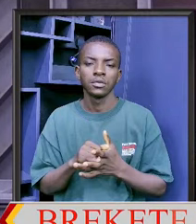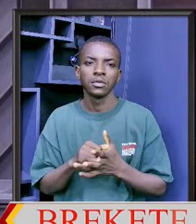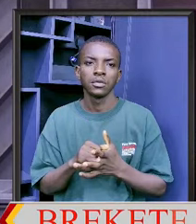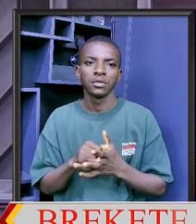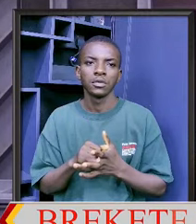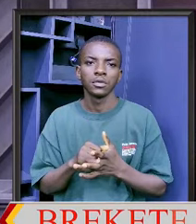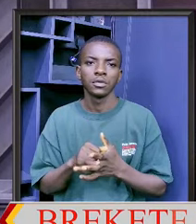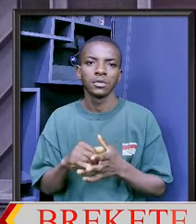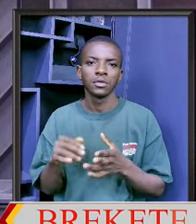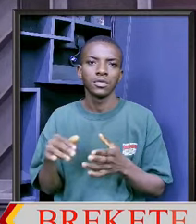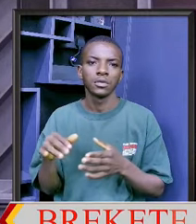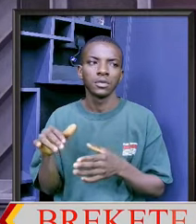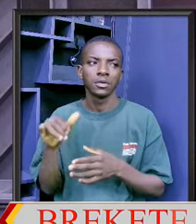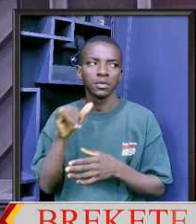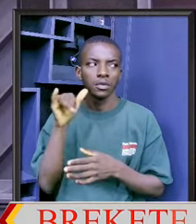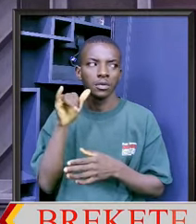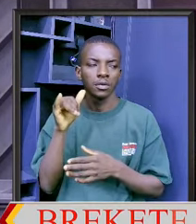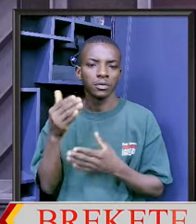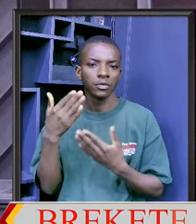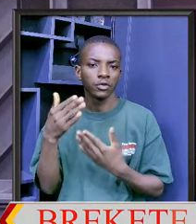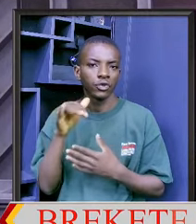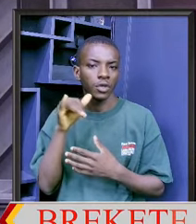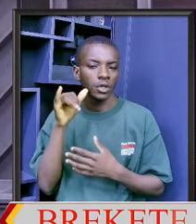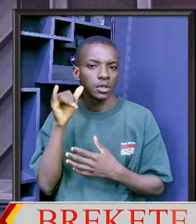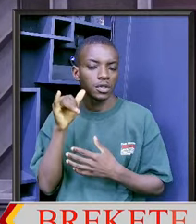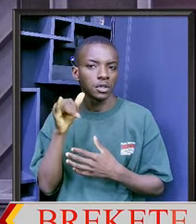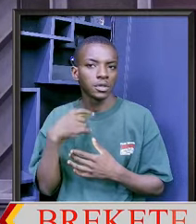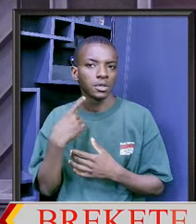and since day before yesterday, they tell me about it.